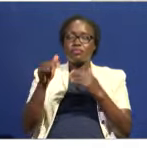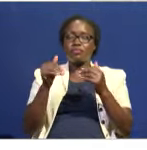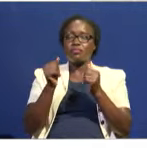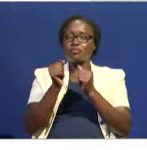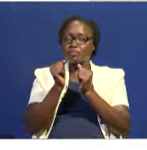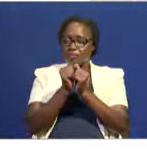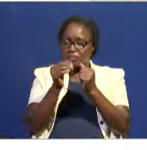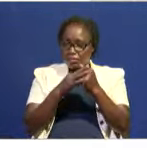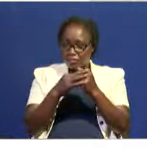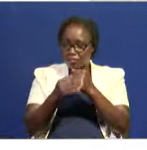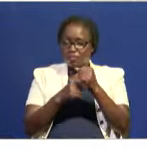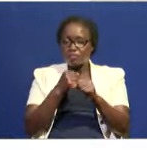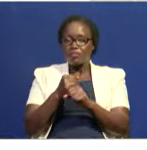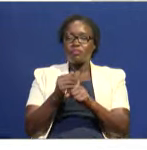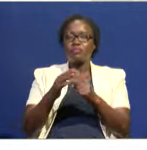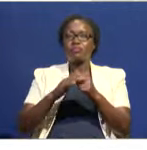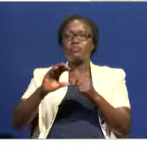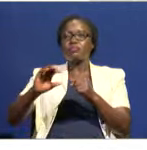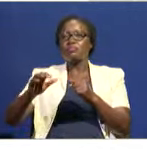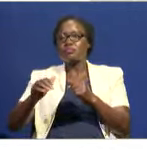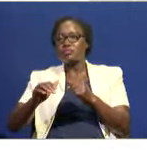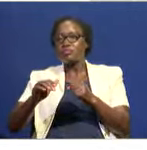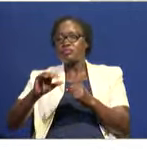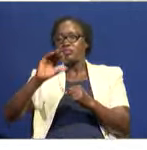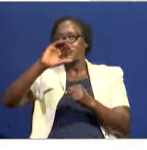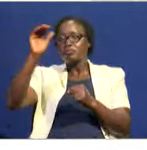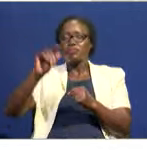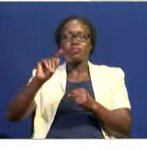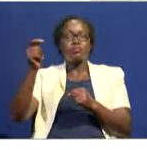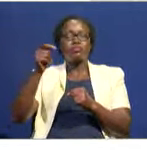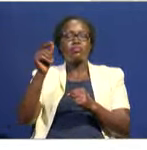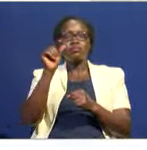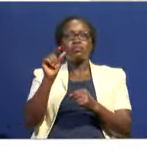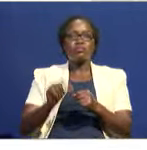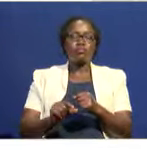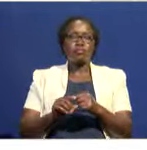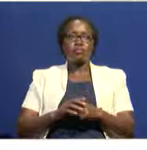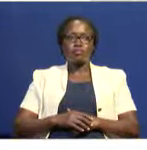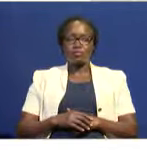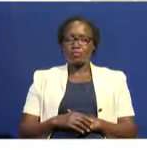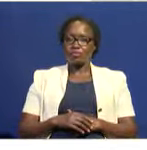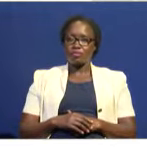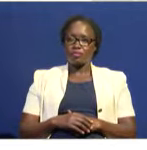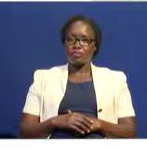was conducted across 9 counties of the Mount Kenya region. Tilio Marco for Prime Edition.